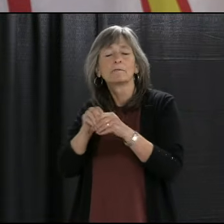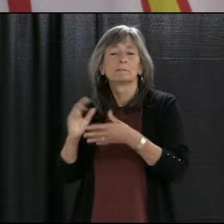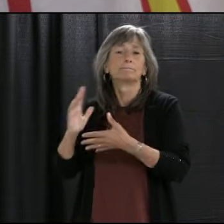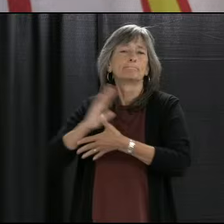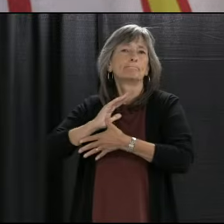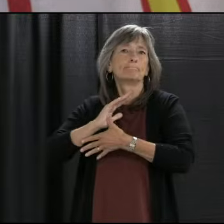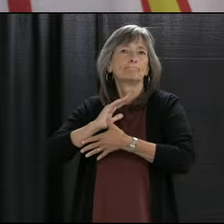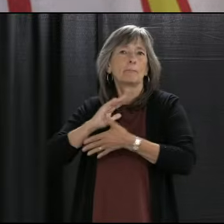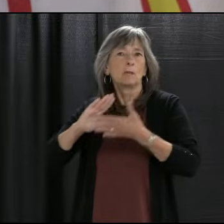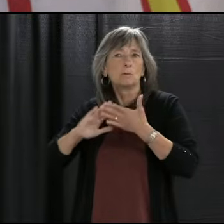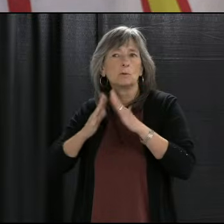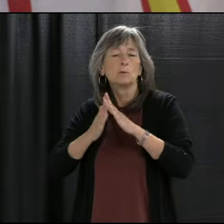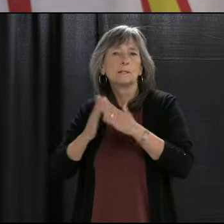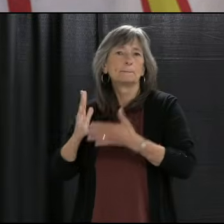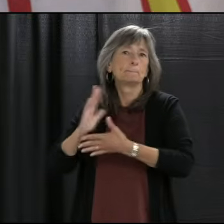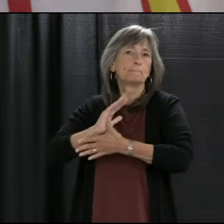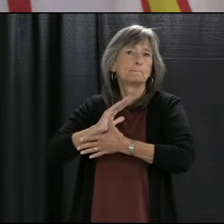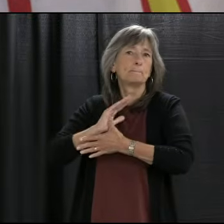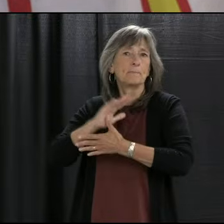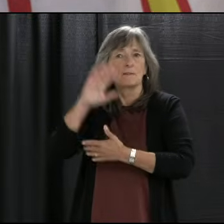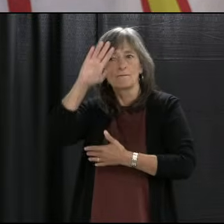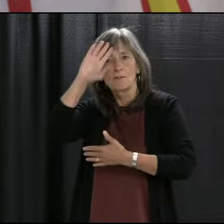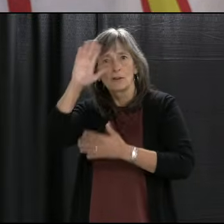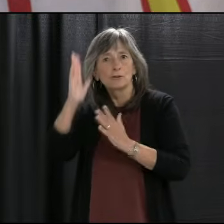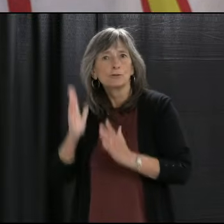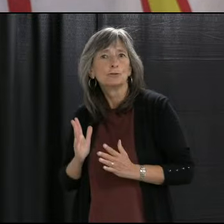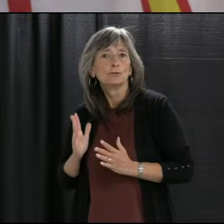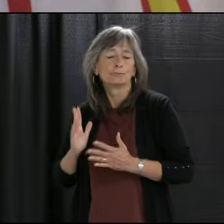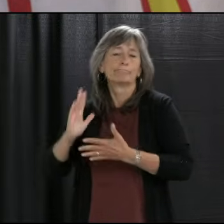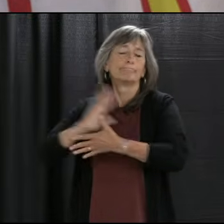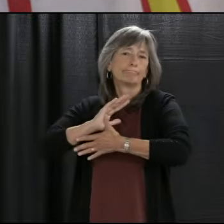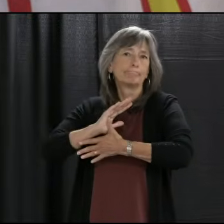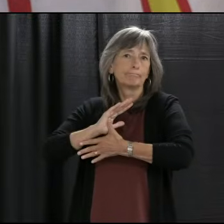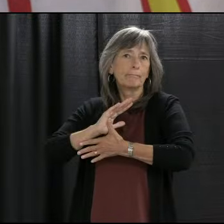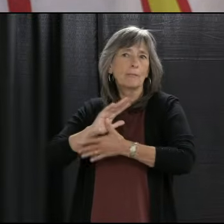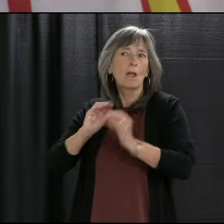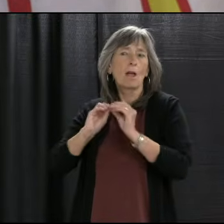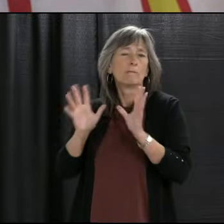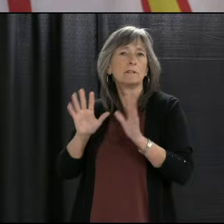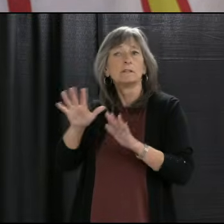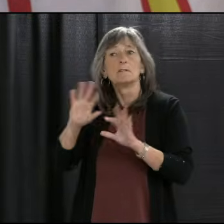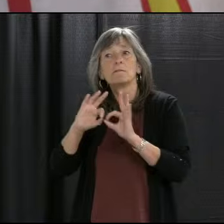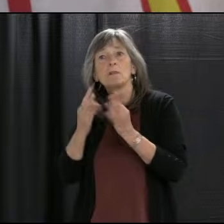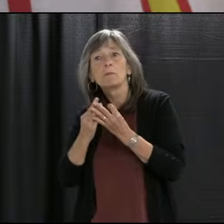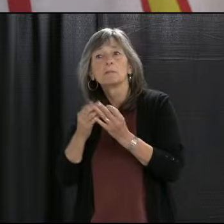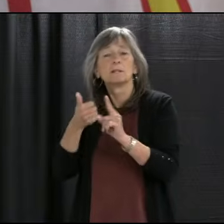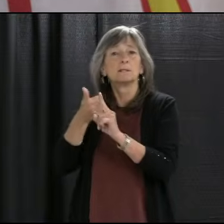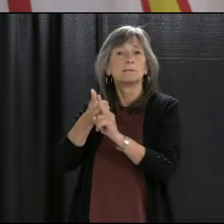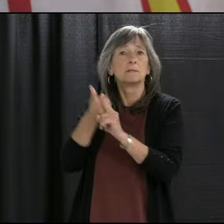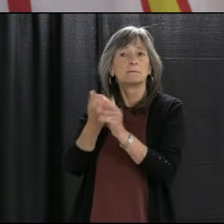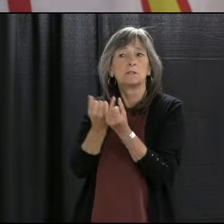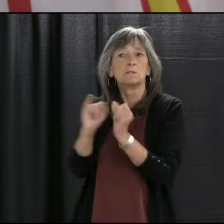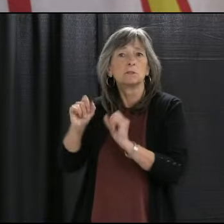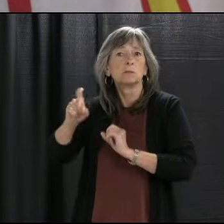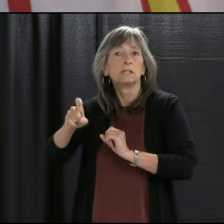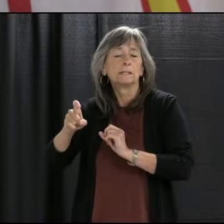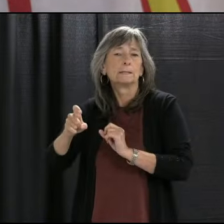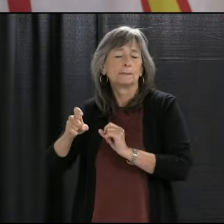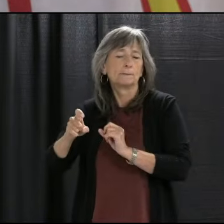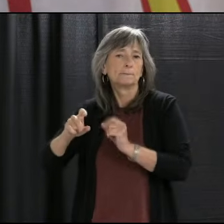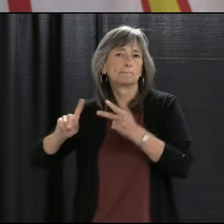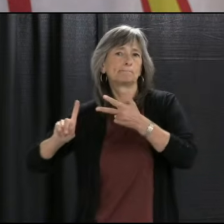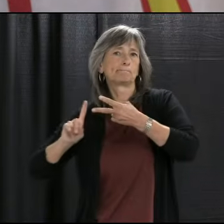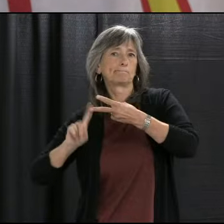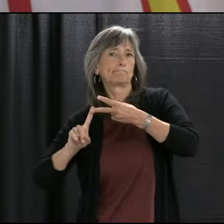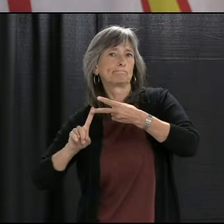our communities and our firefighters first and putting themselves second. And that represents everybody involved in this situation,